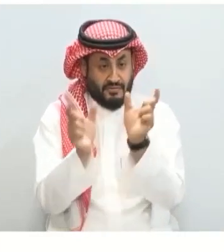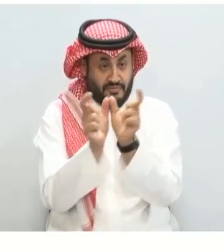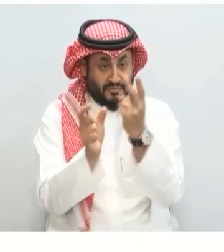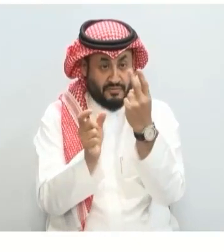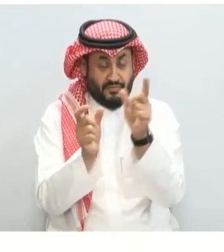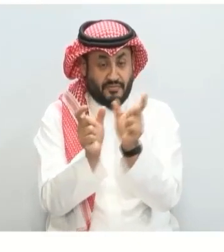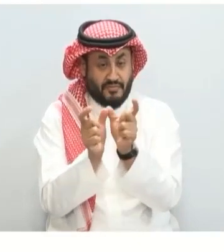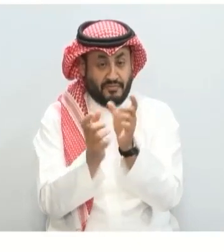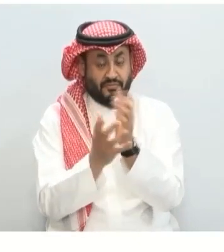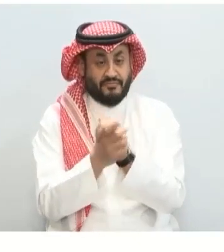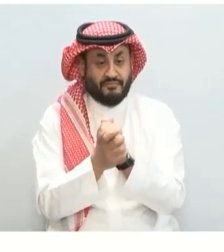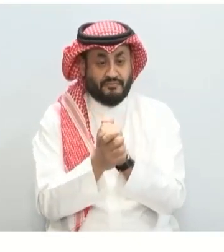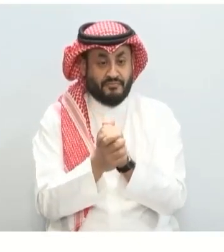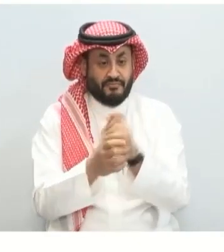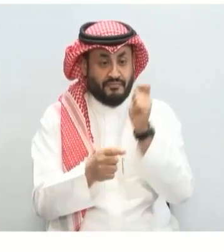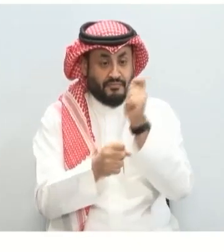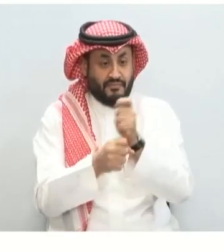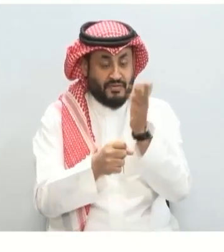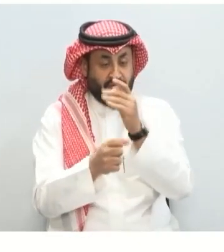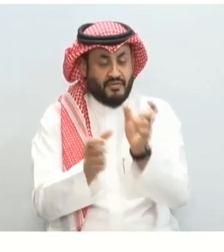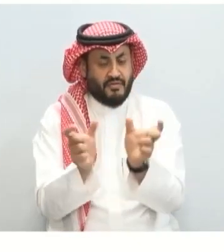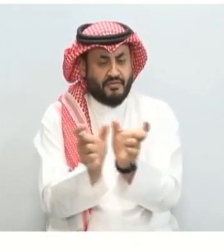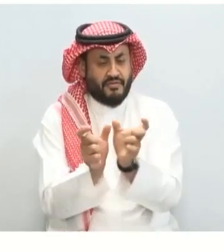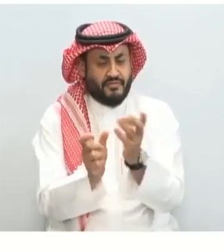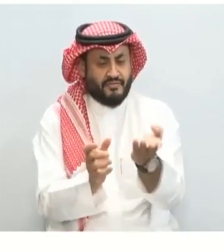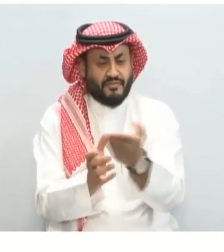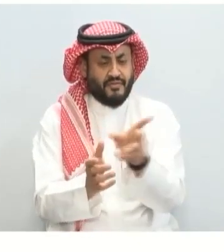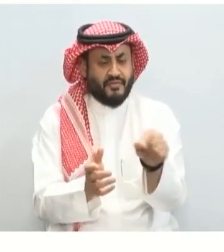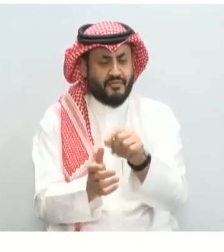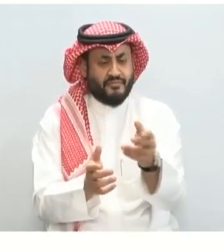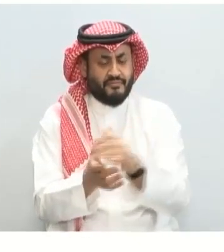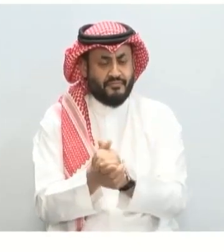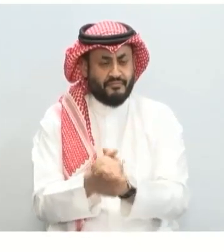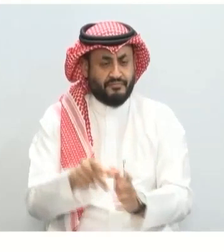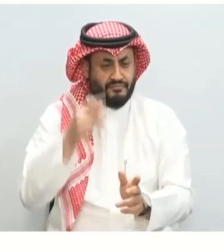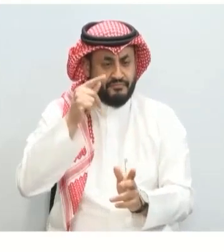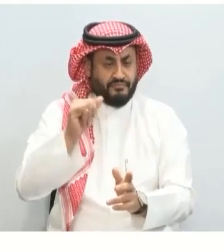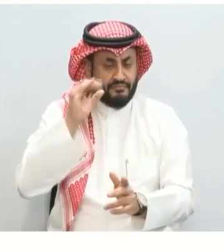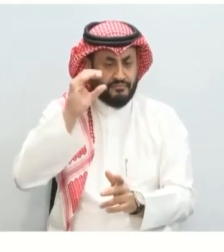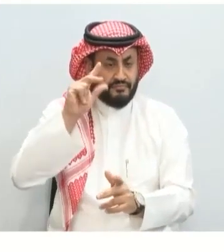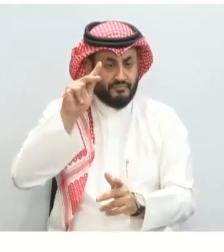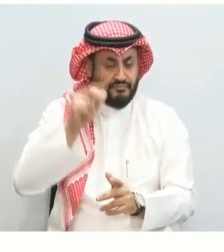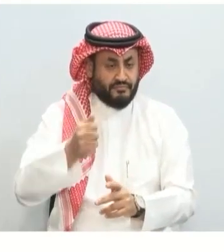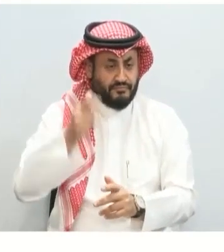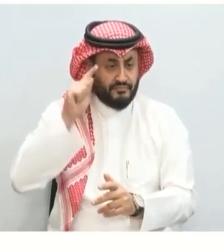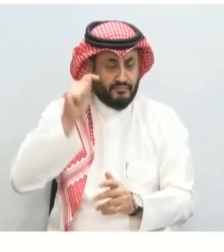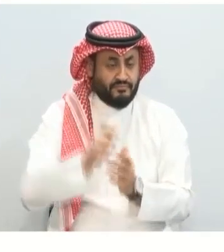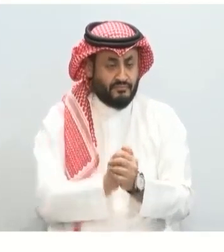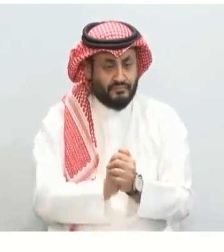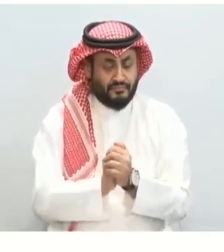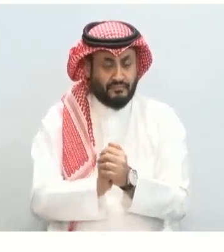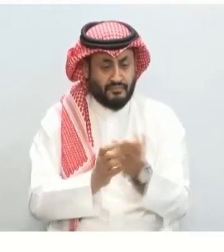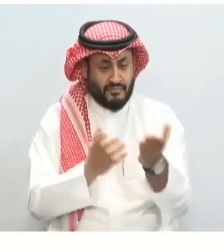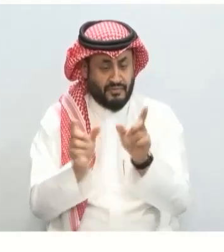two parts, the verb and the particle, just like pick at or pick on or throw out and so